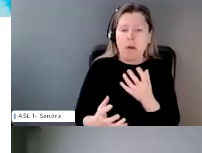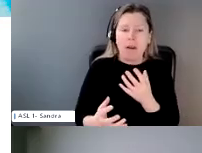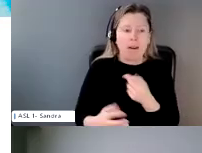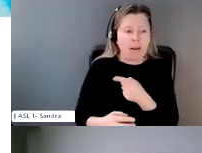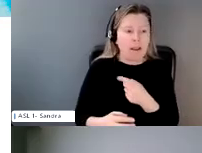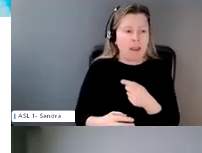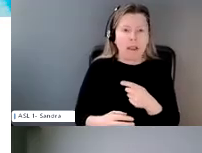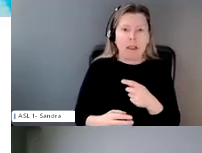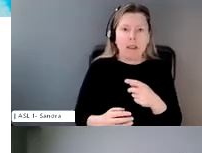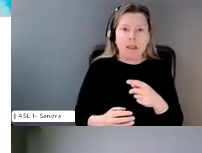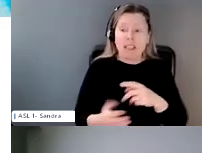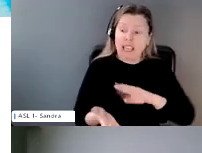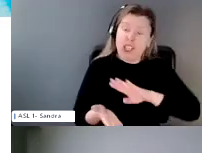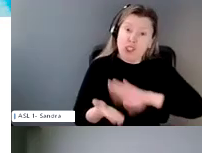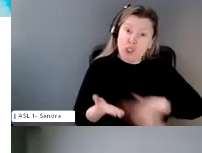Excluding others.